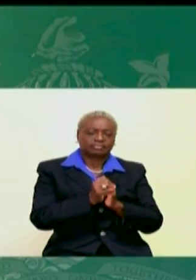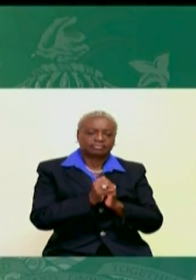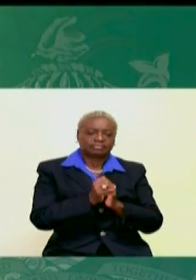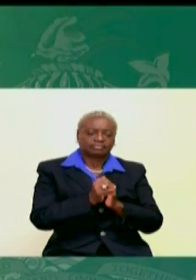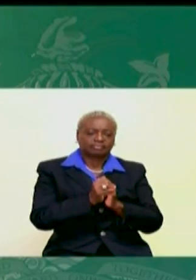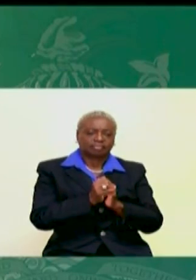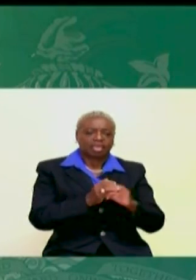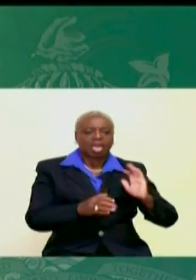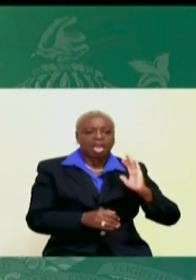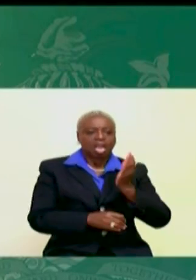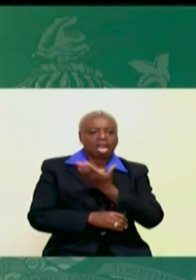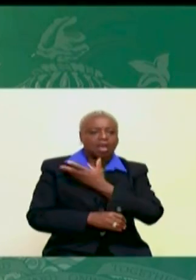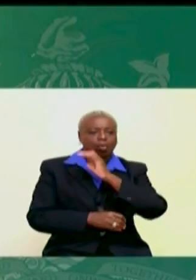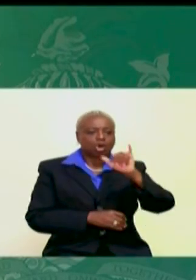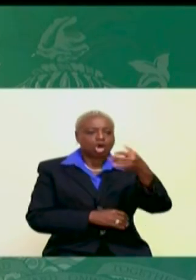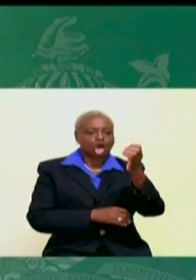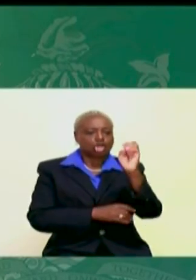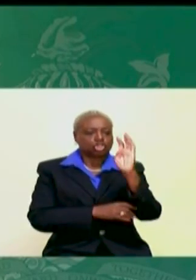our job,